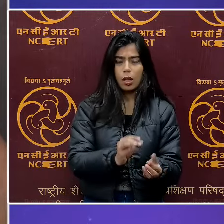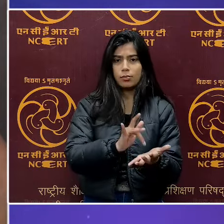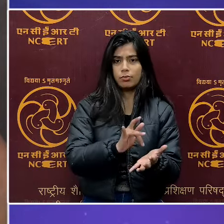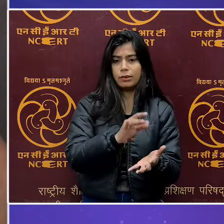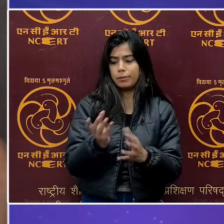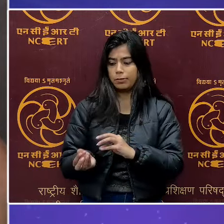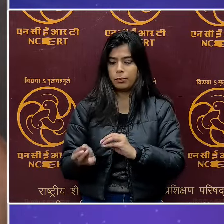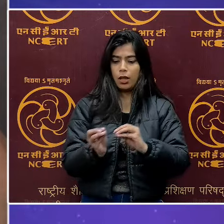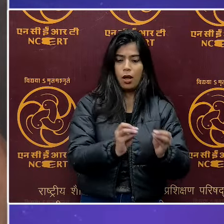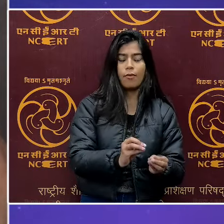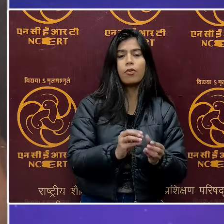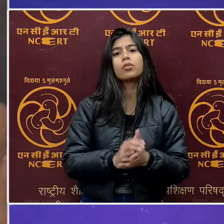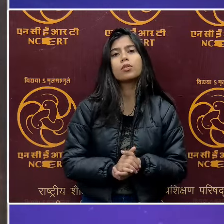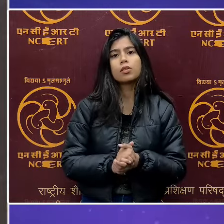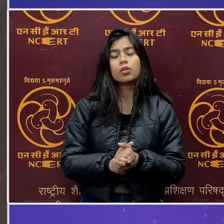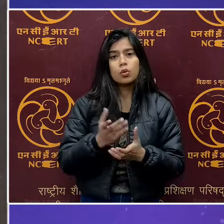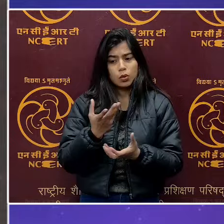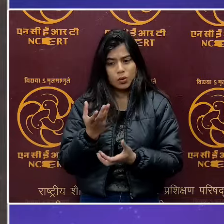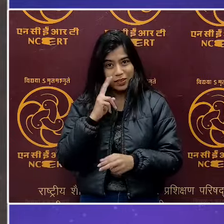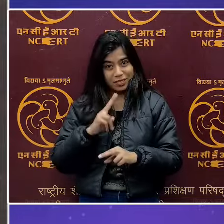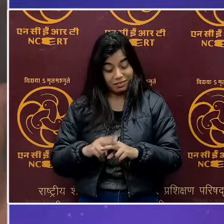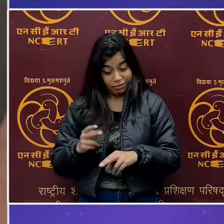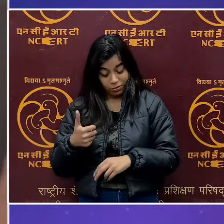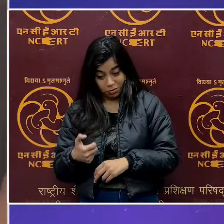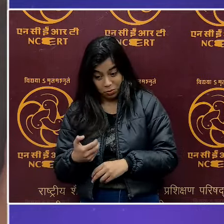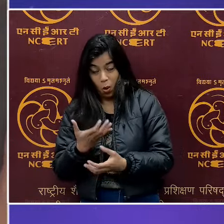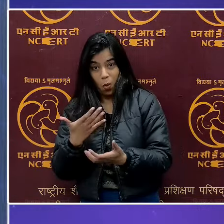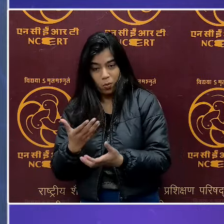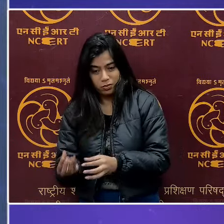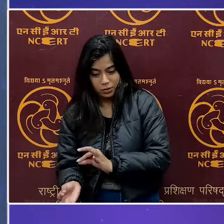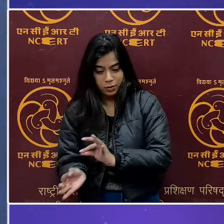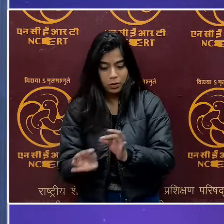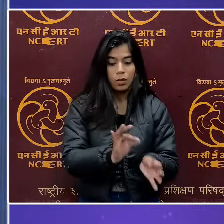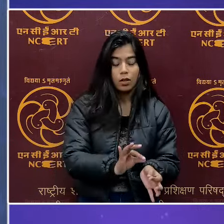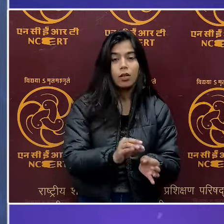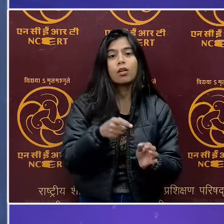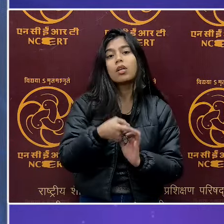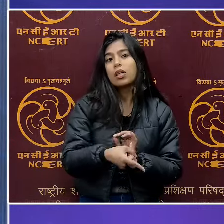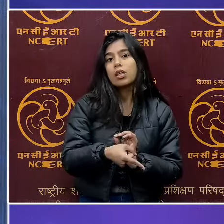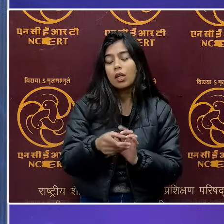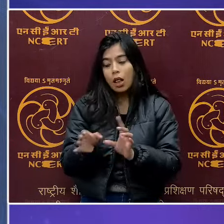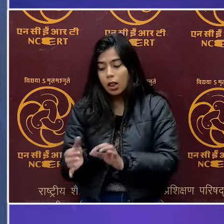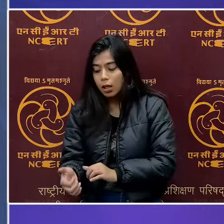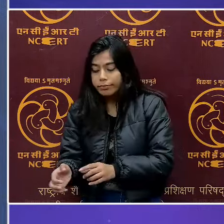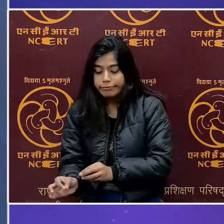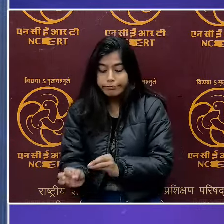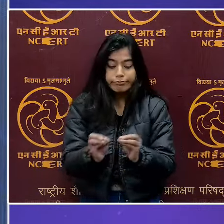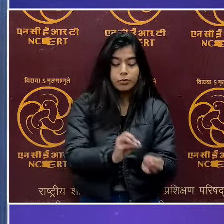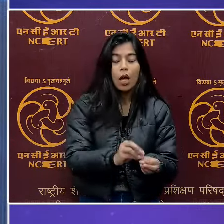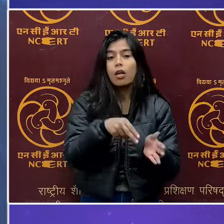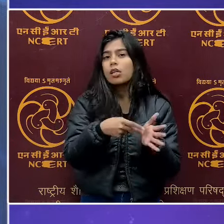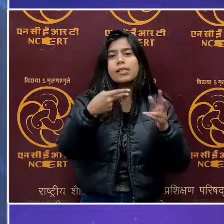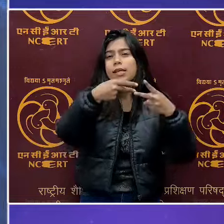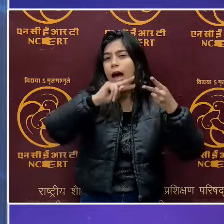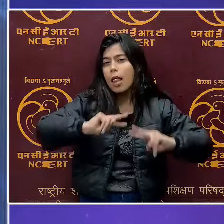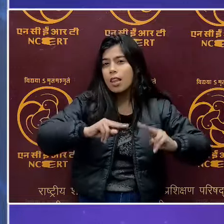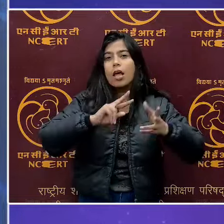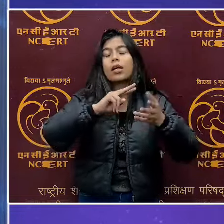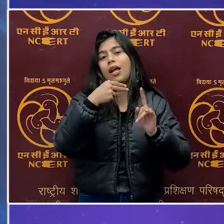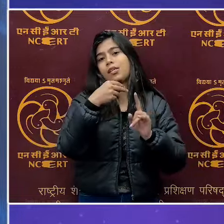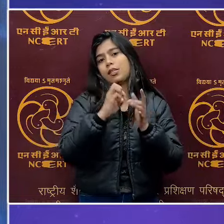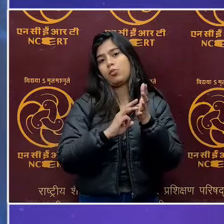another. Now, when the whole object moves from one place to another, we call it as the translatory motion. Second one, the